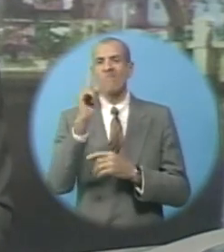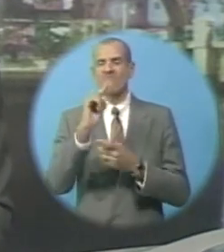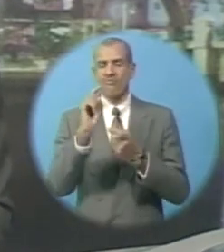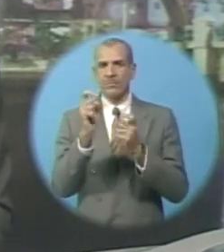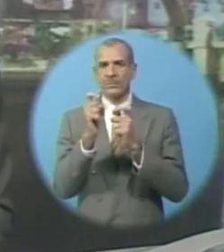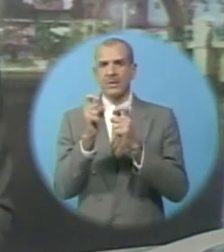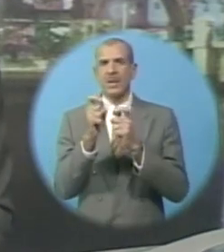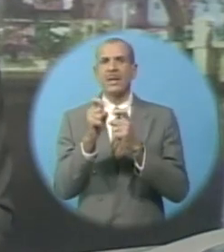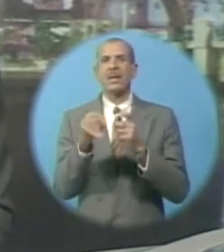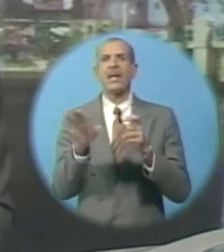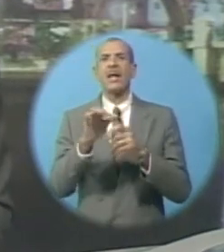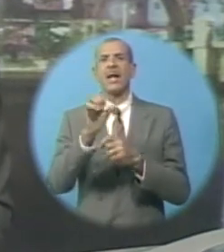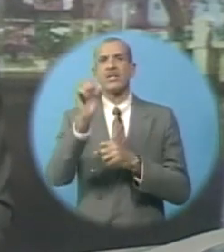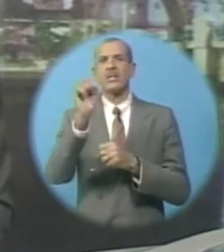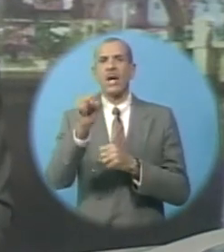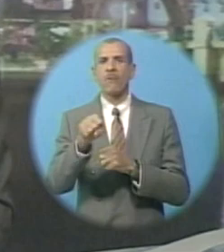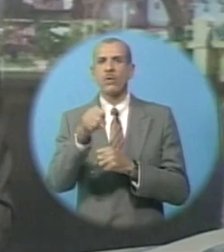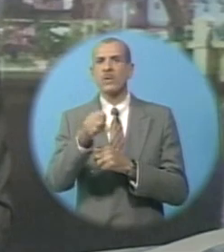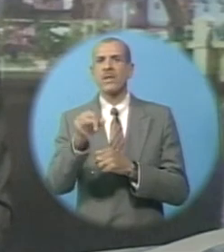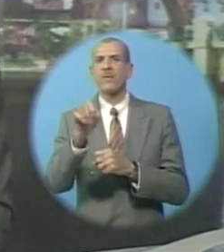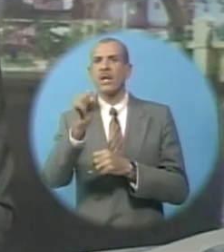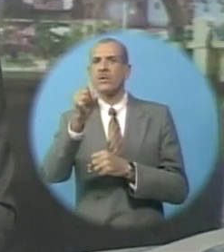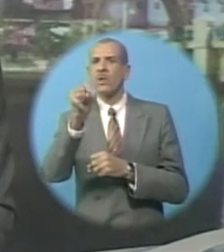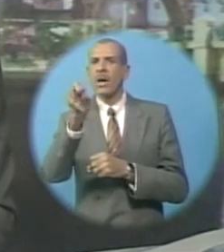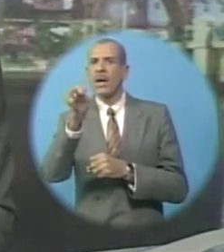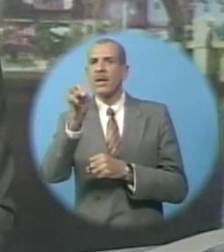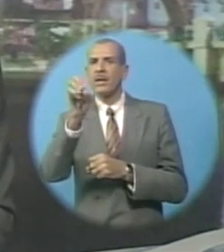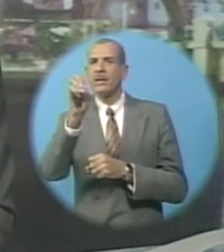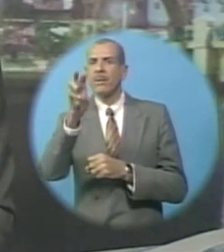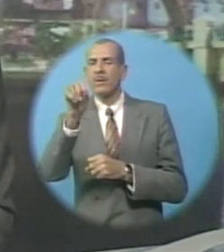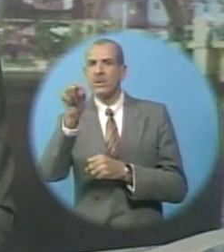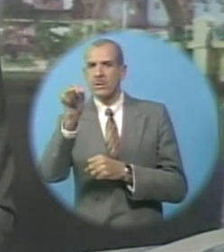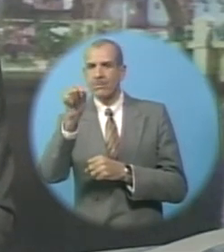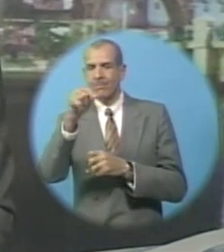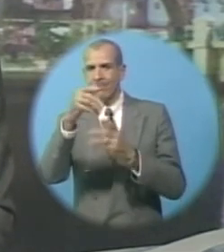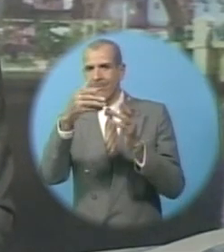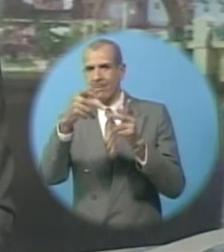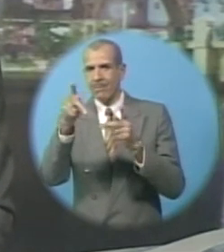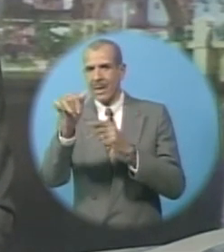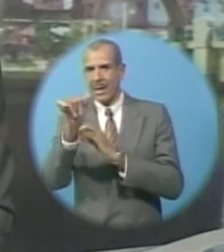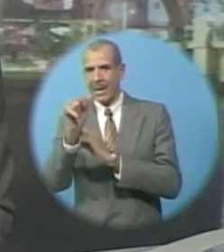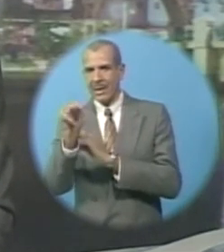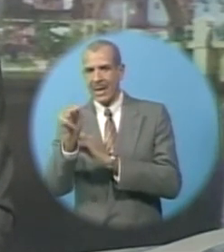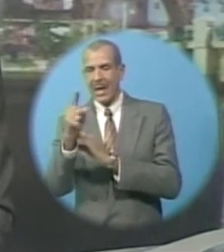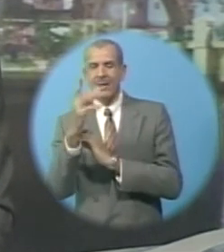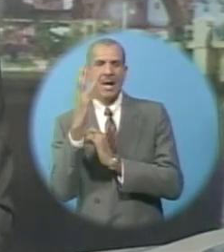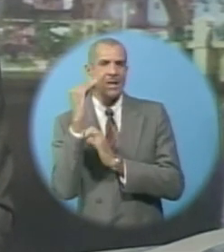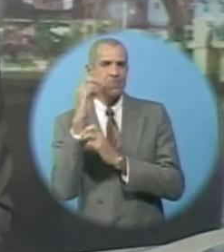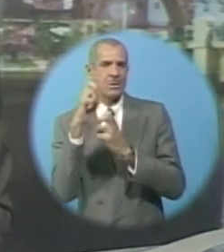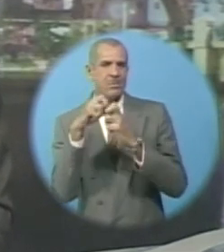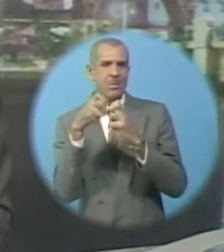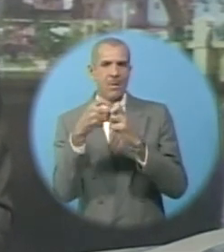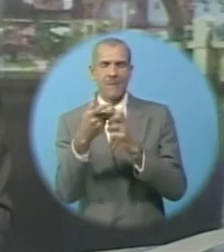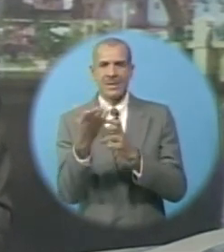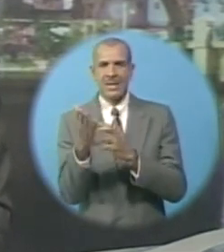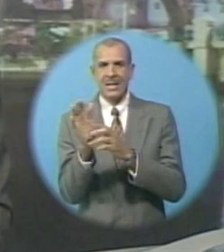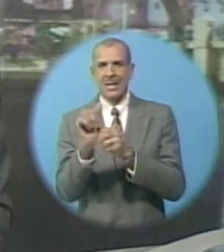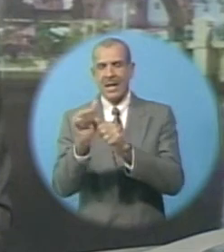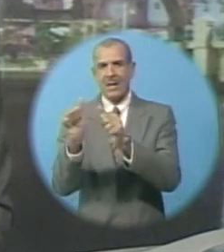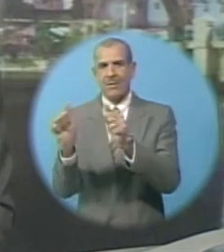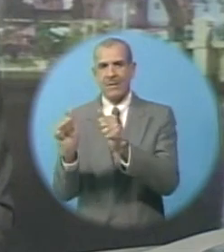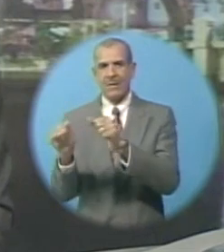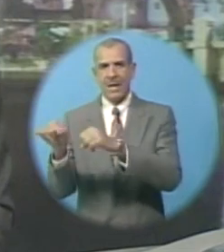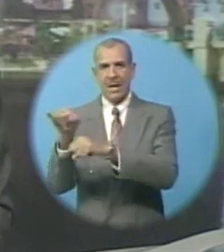the entire South Coast sewage treatment plant. This is to rectify problems being experienced on that critical side of the